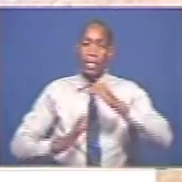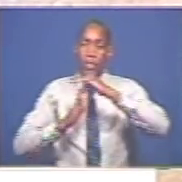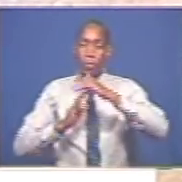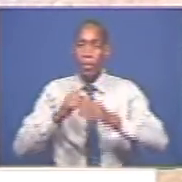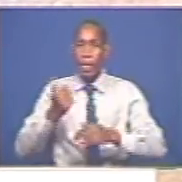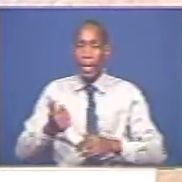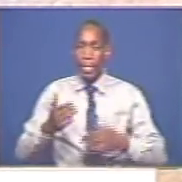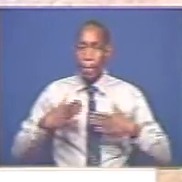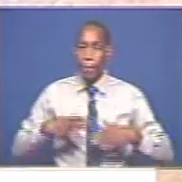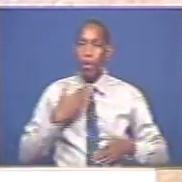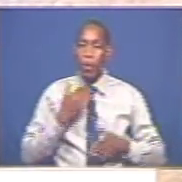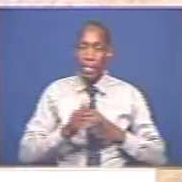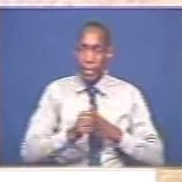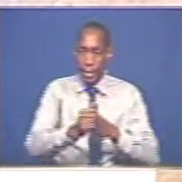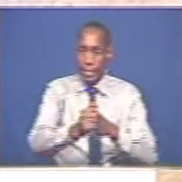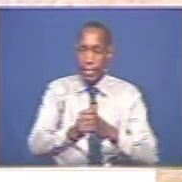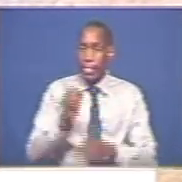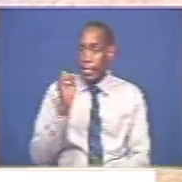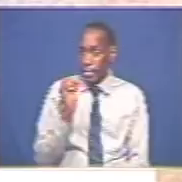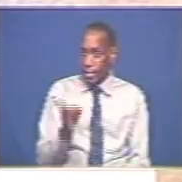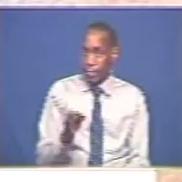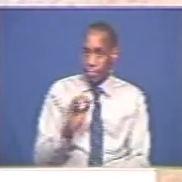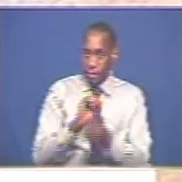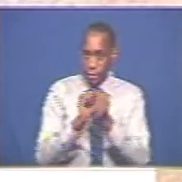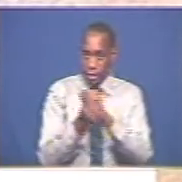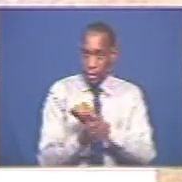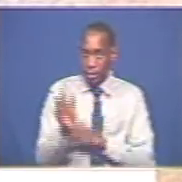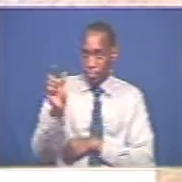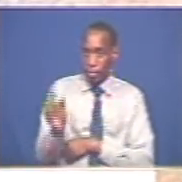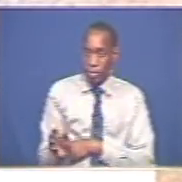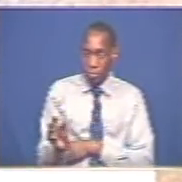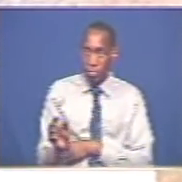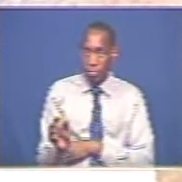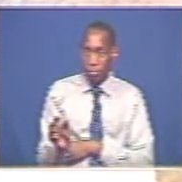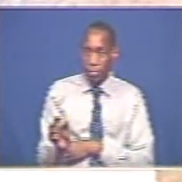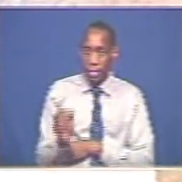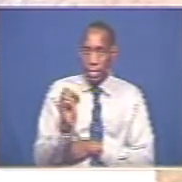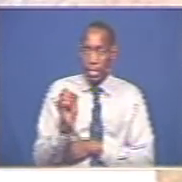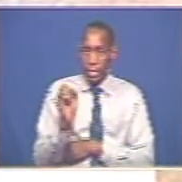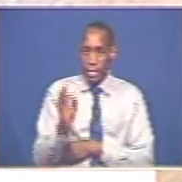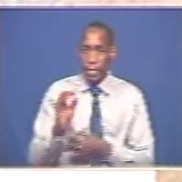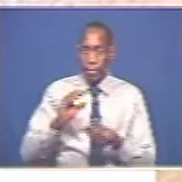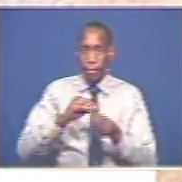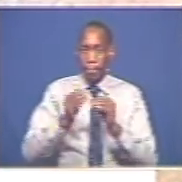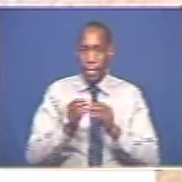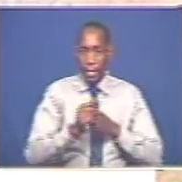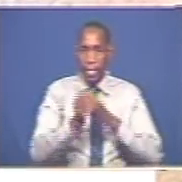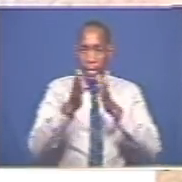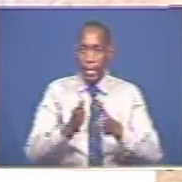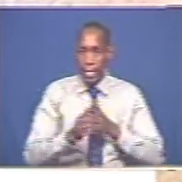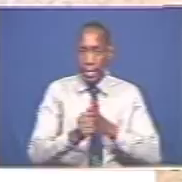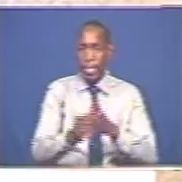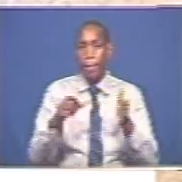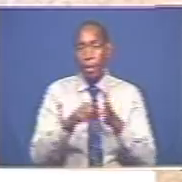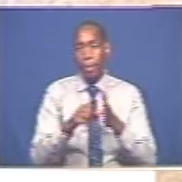to be led. So you'd find if you change somebody's, if you make a leader to be led, he'll have a problem with